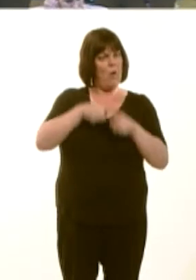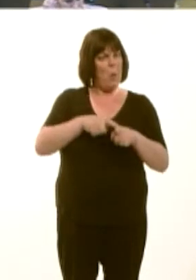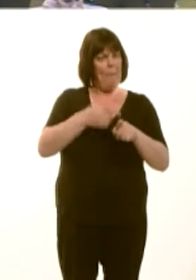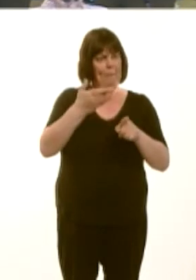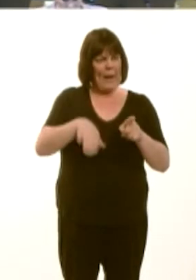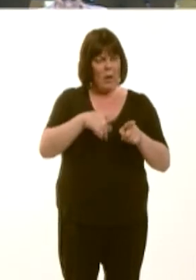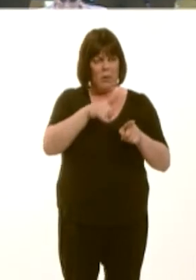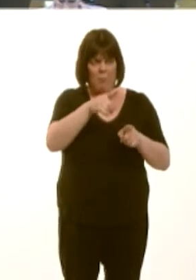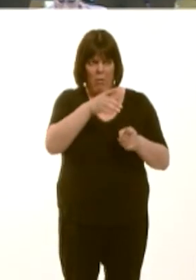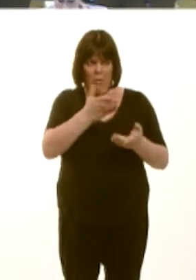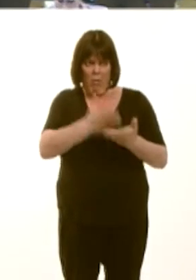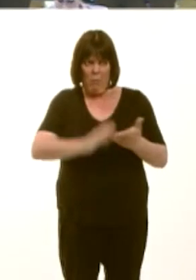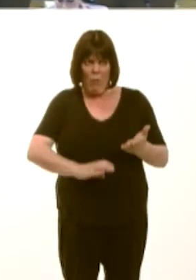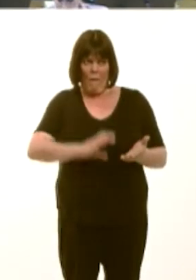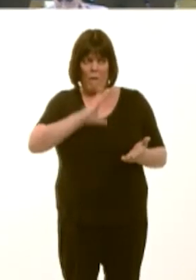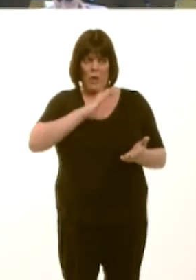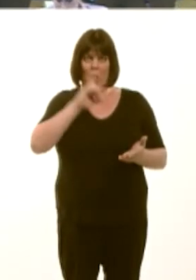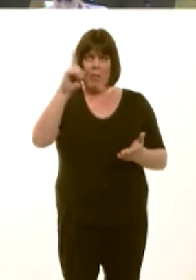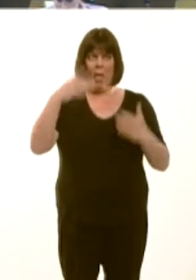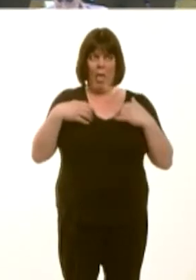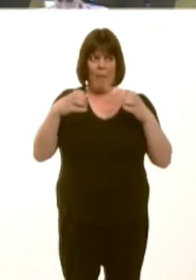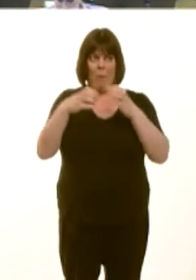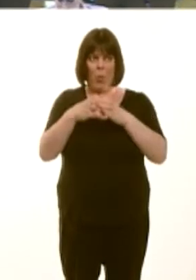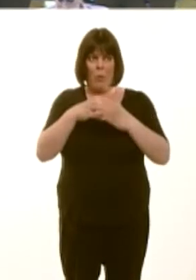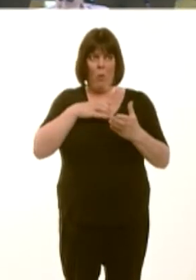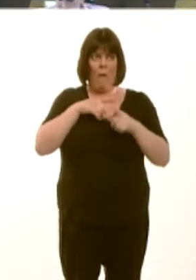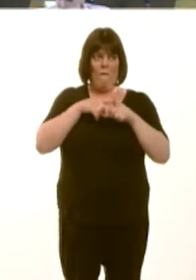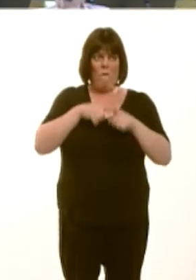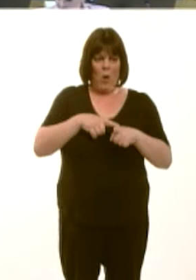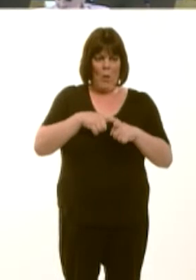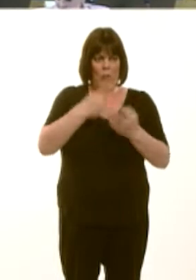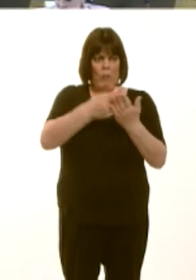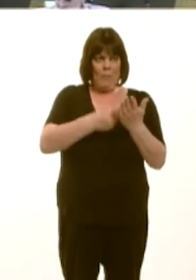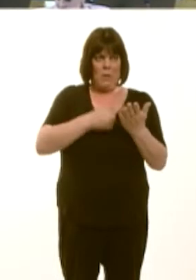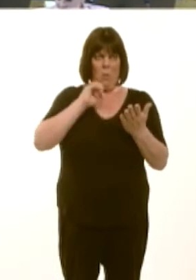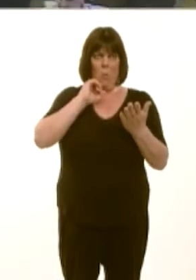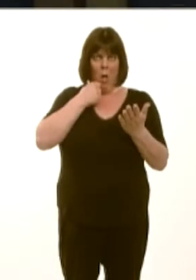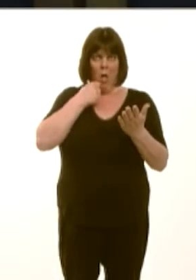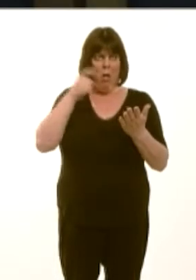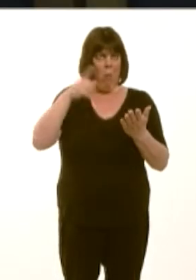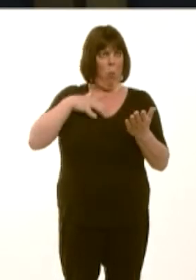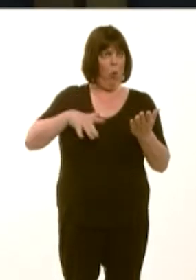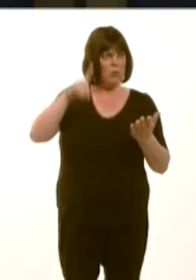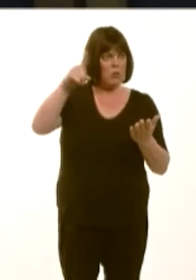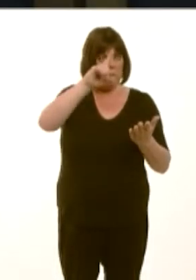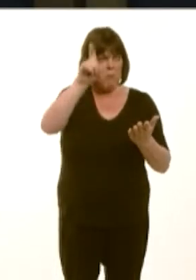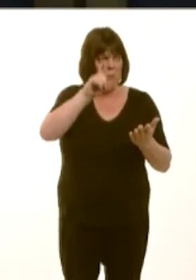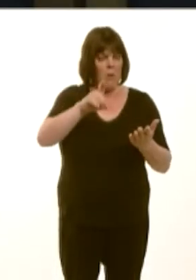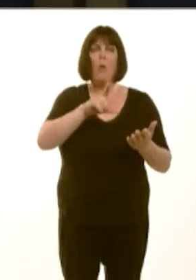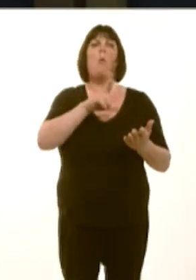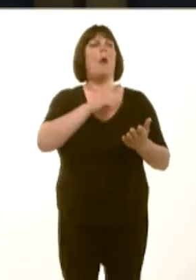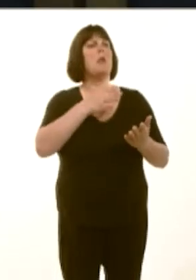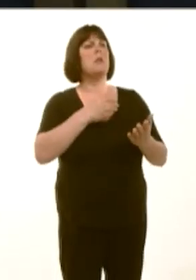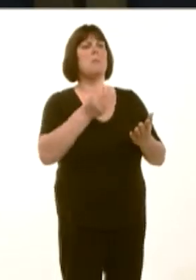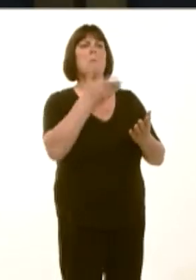entirely convinced that health boards are enthusiastic in implementing these recommendations? Or do you agree with some of my constituents